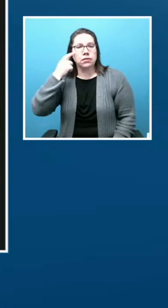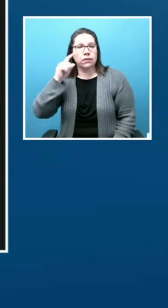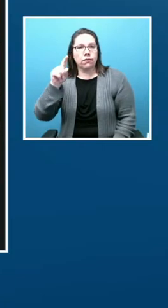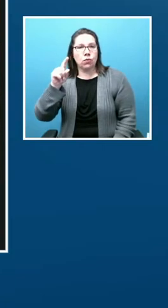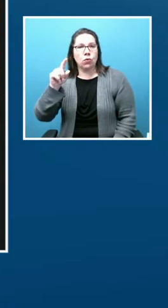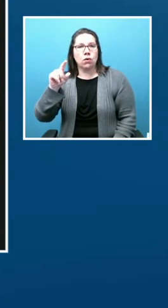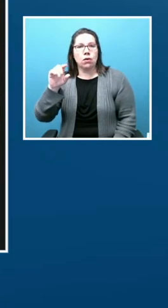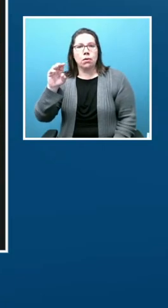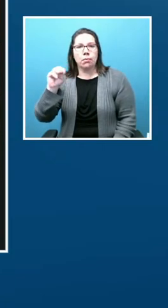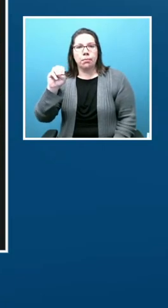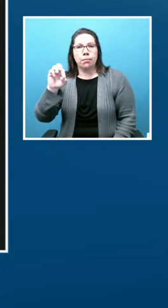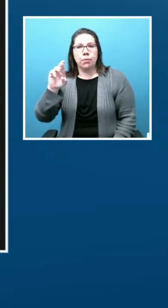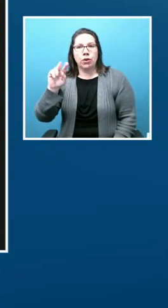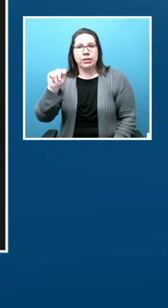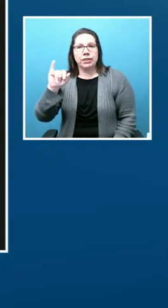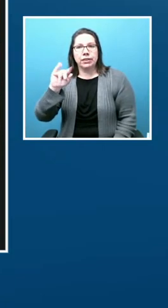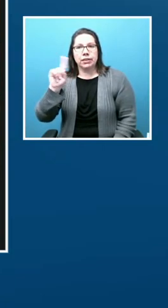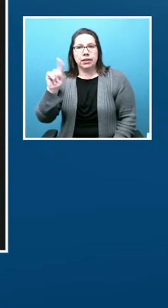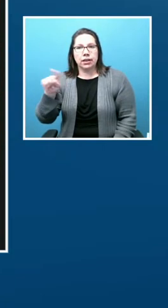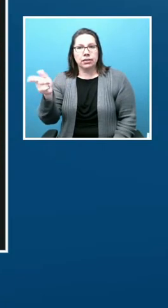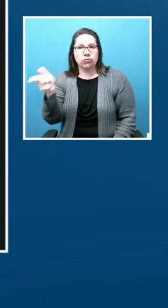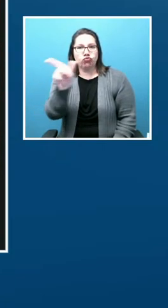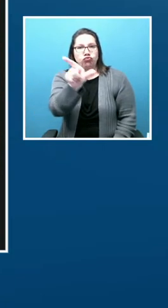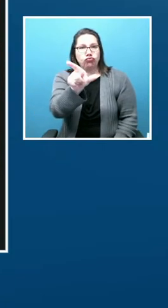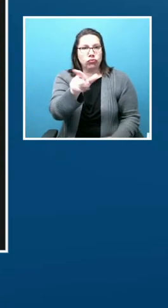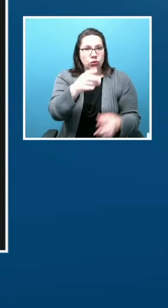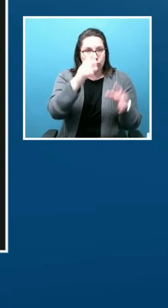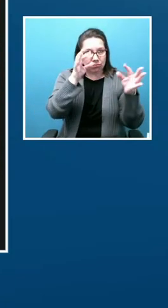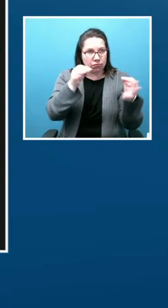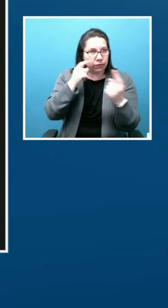Mr. Martinez. Mr. Martinez, how do you vote the proxy?